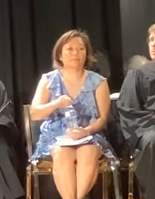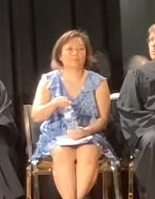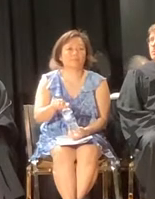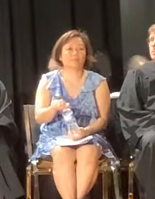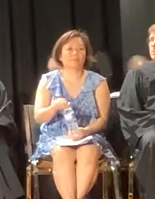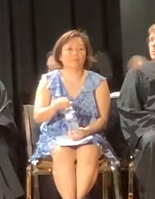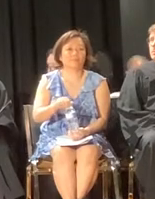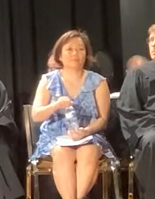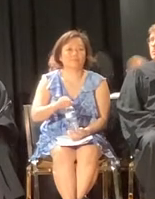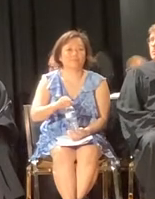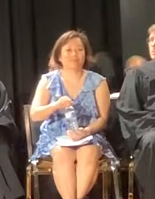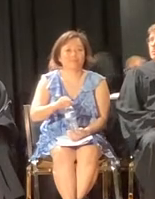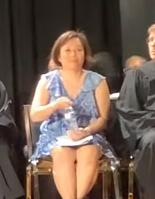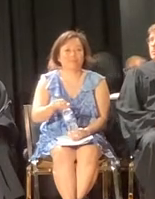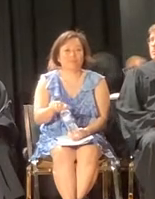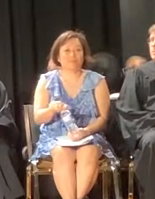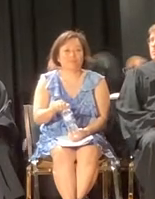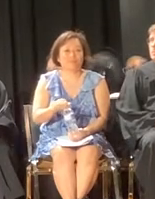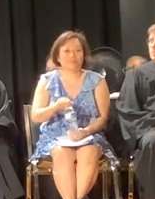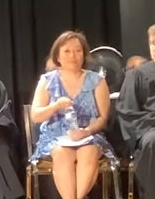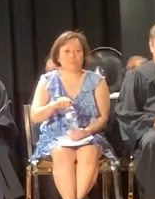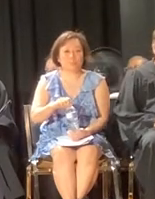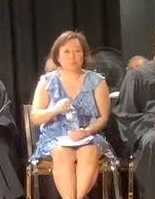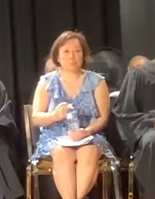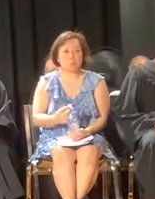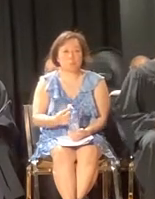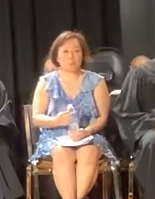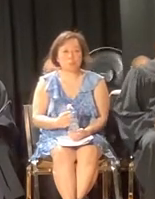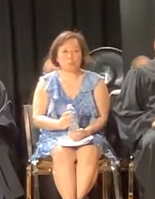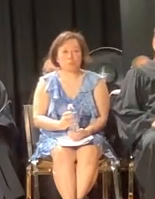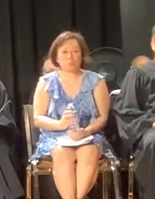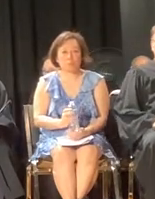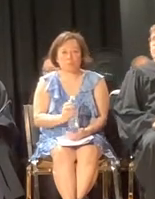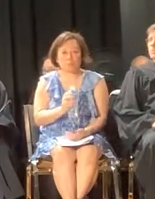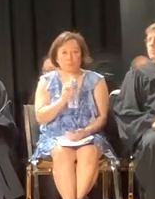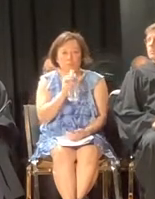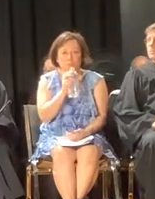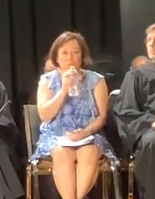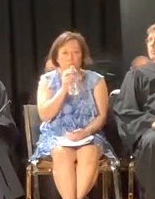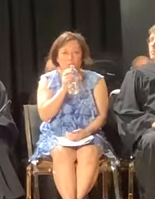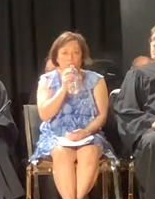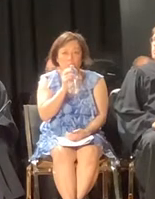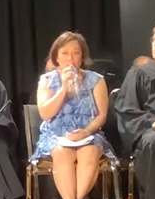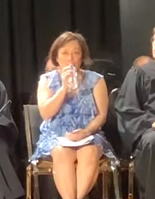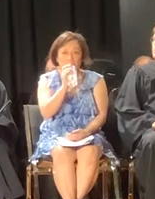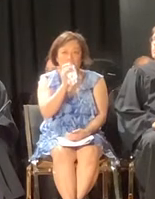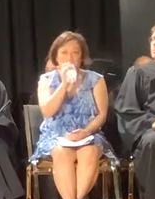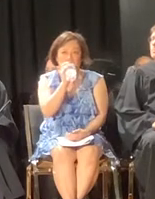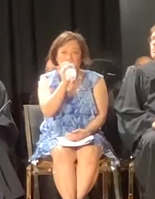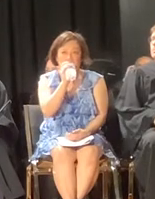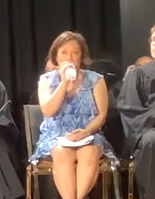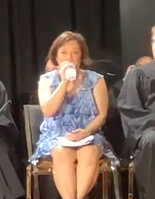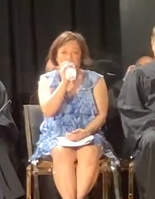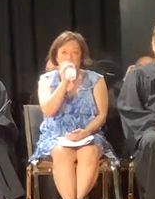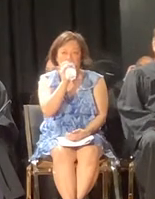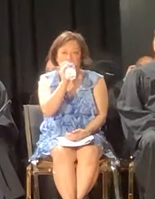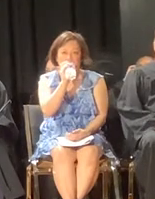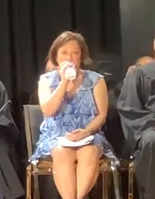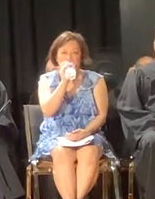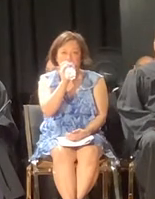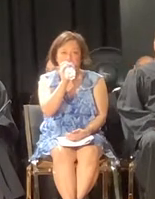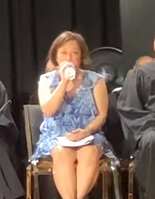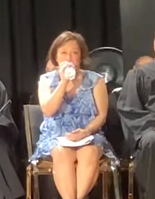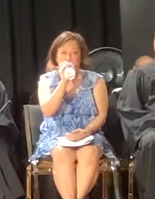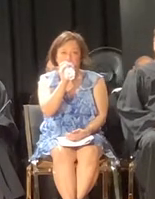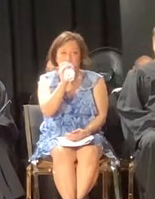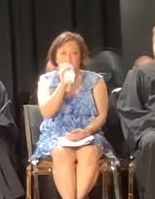Drewry. And it left such a lasting impression on myself, but also our director, Ms. Colleen Russell Rawlings, and she sends